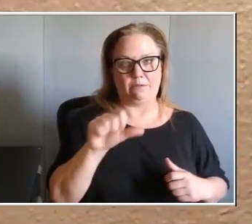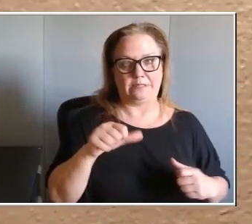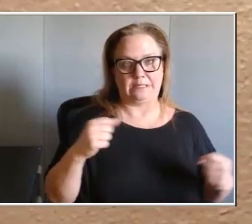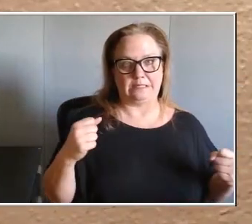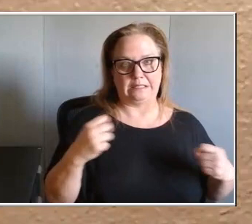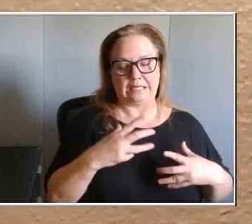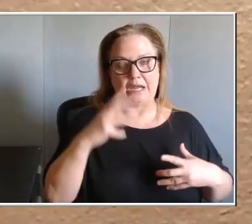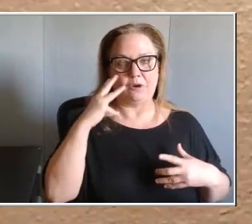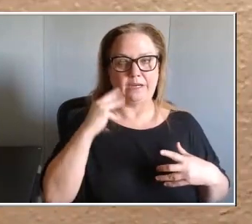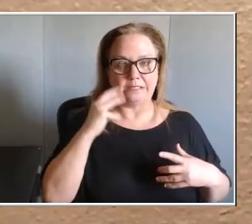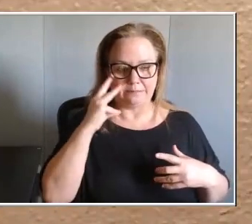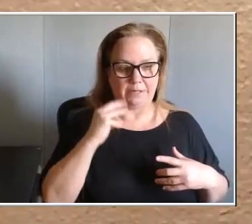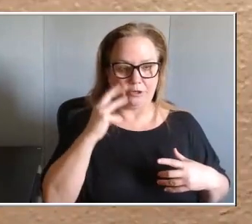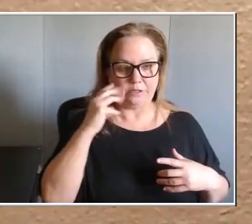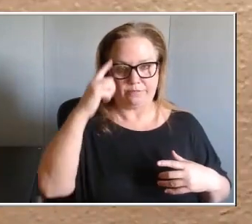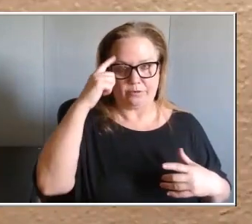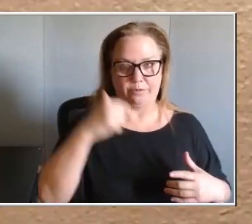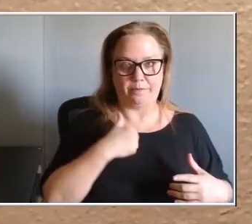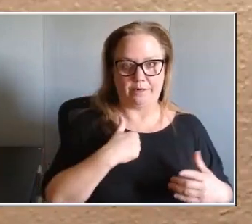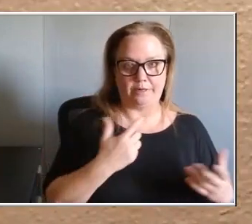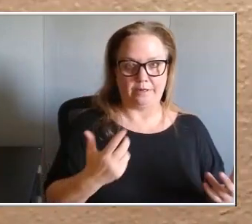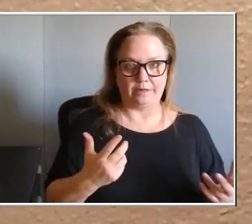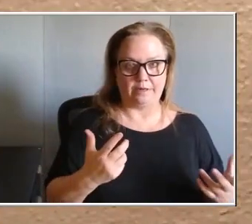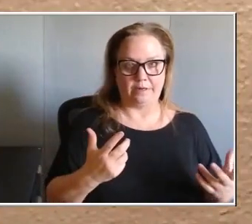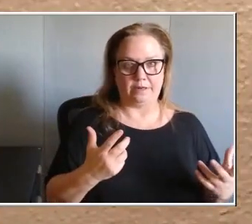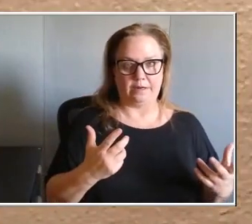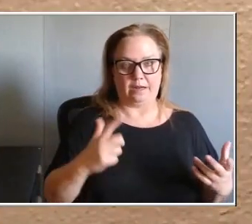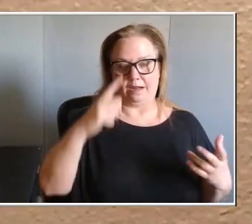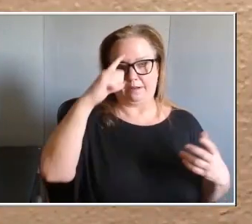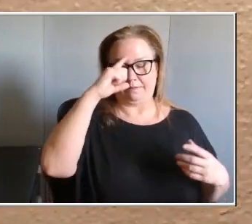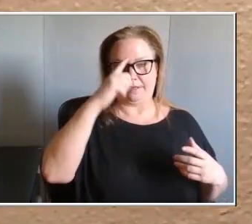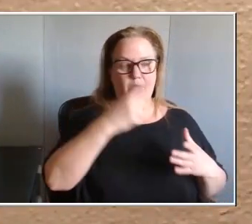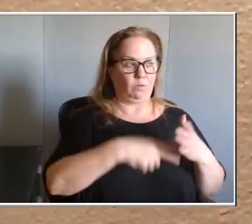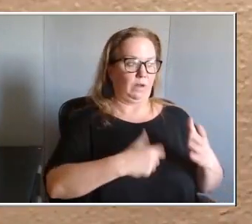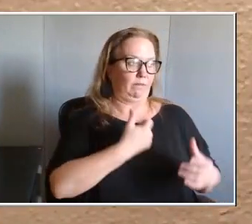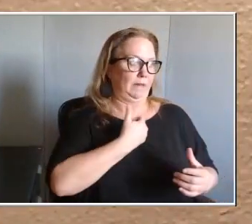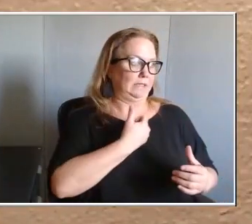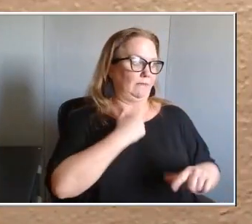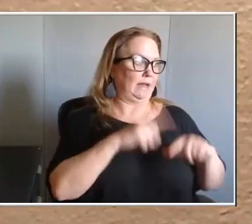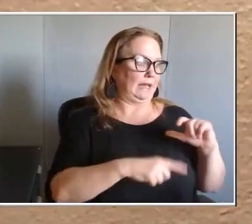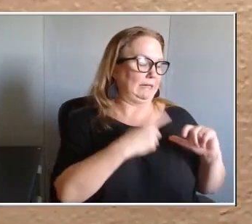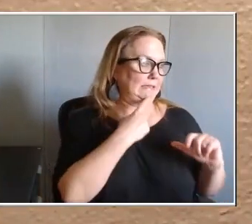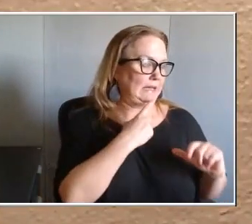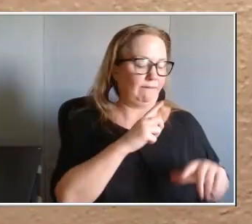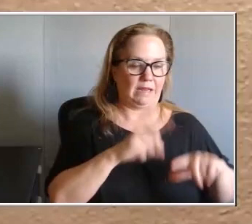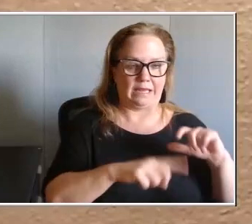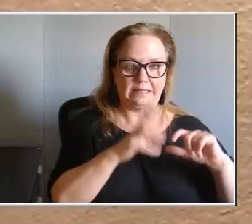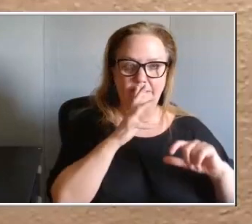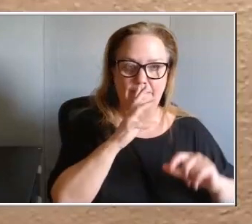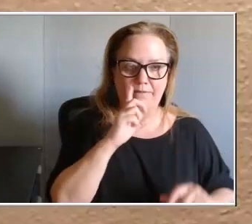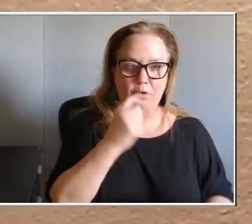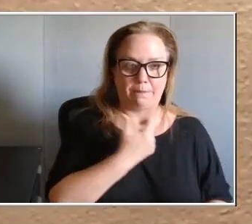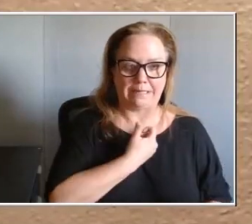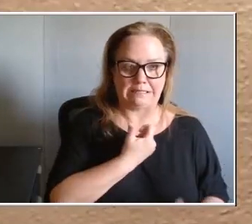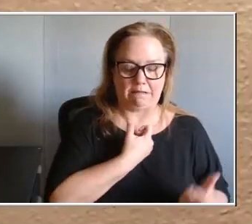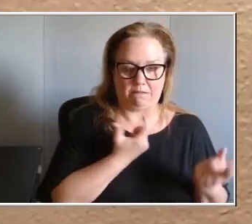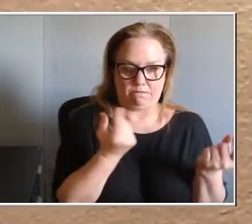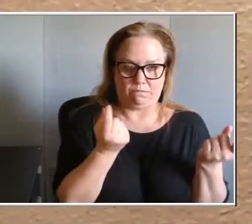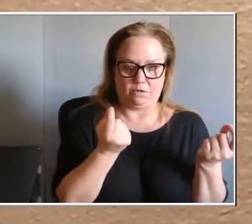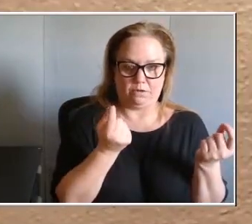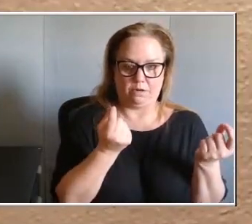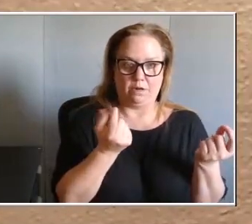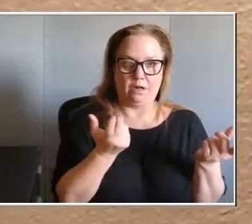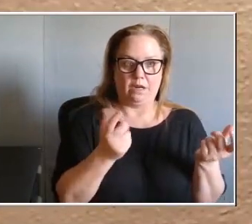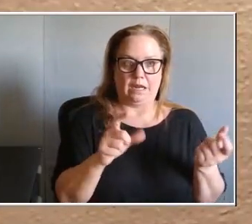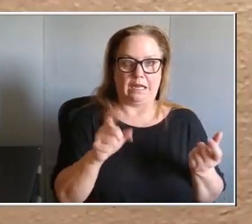scary experience. Just, I was just thinking, what if I can't say anything, or what if I can't speak up for myself? I